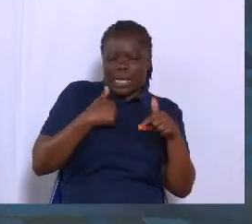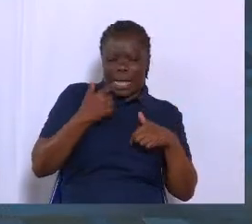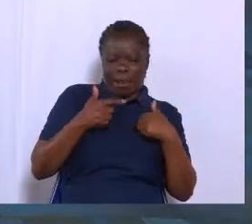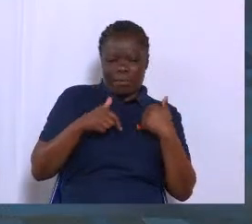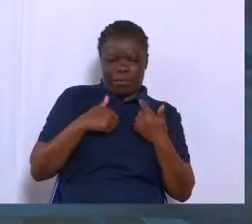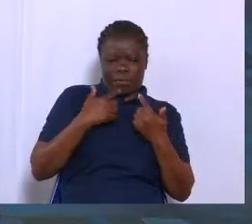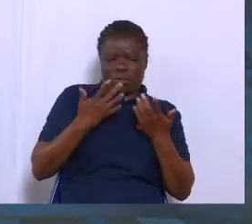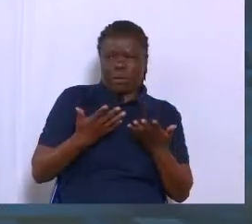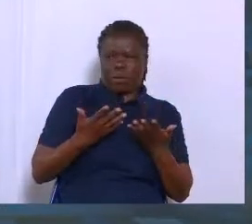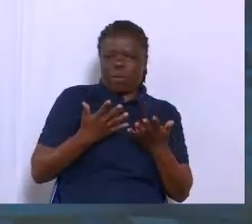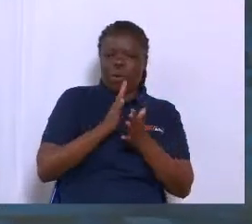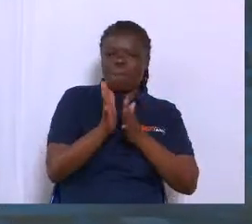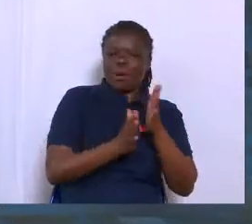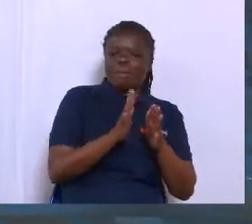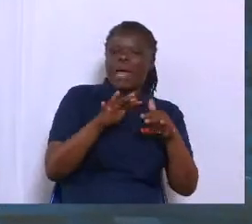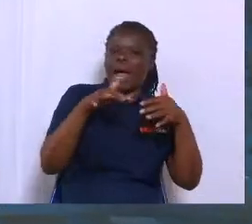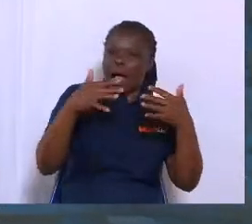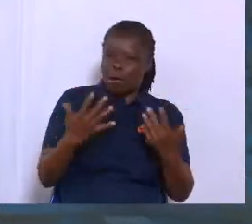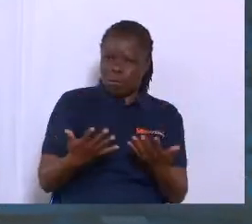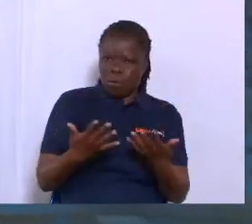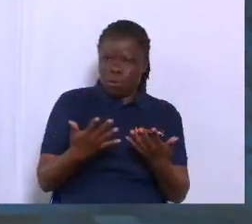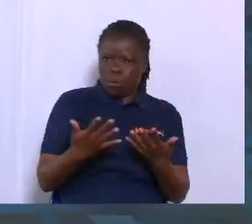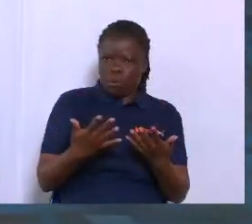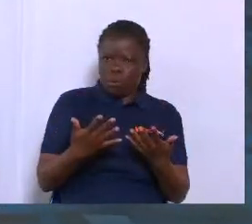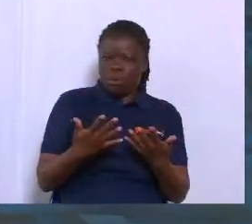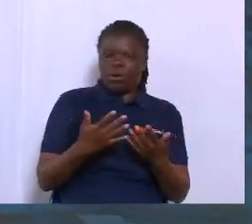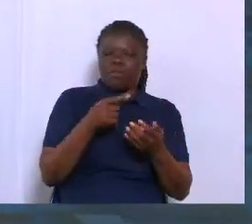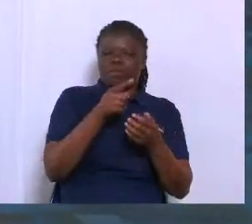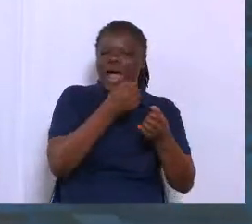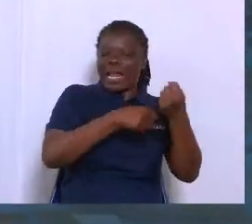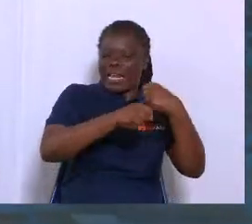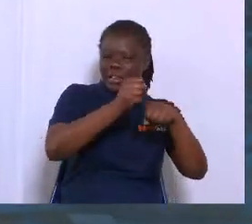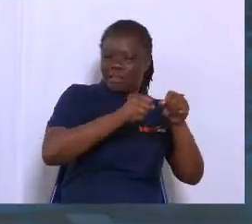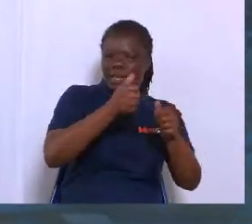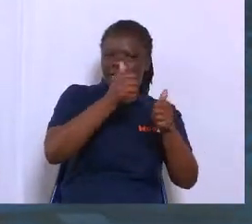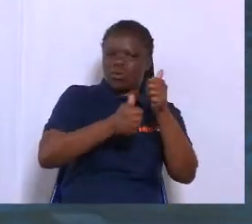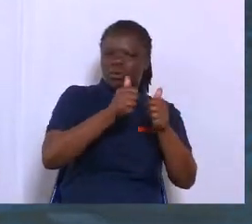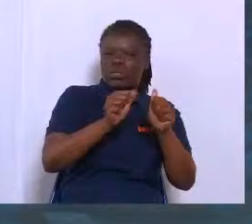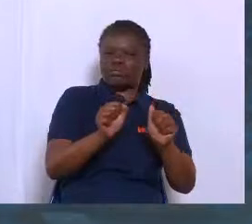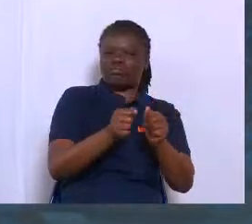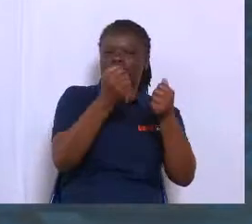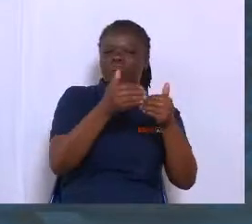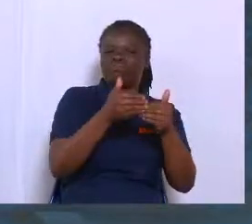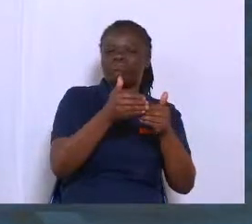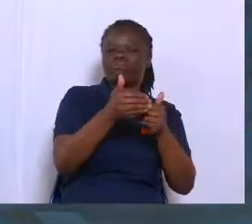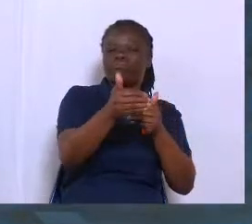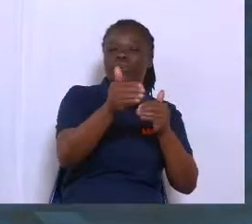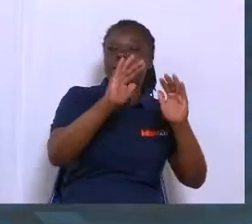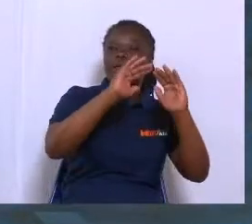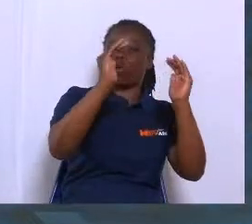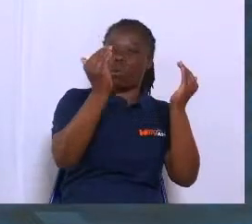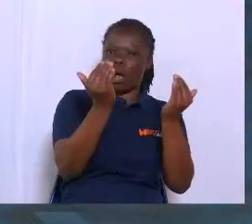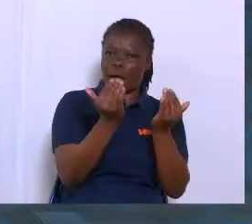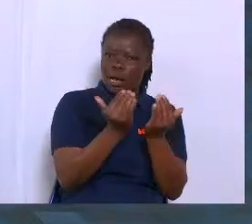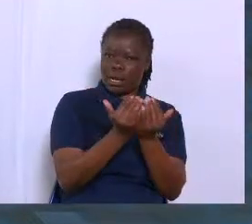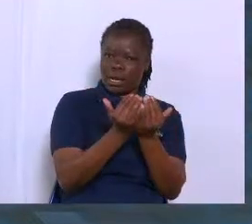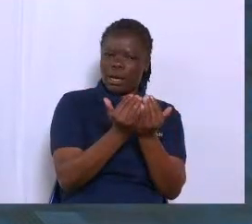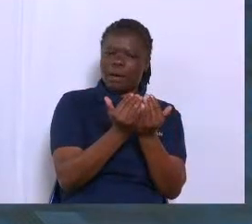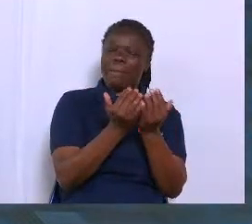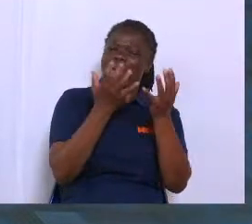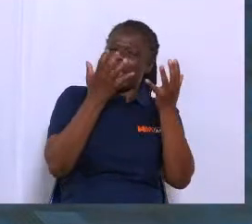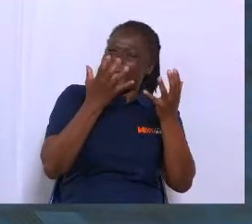then shall we prepare for an event that is going to take the world by